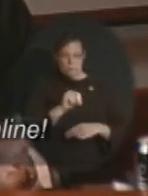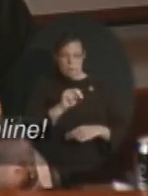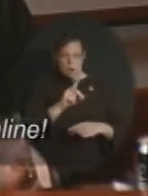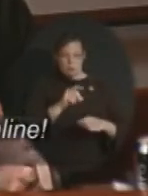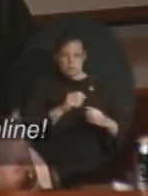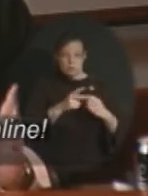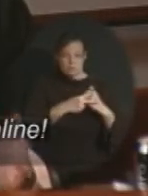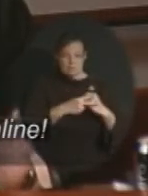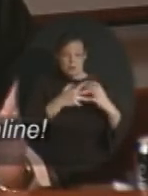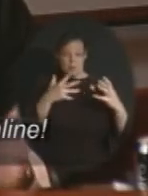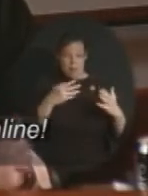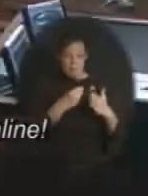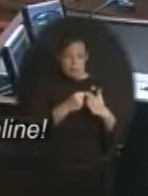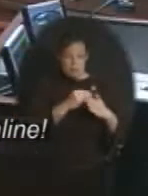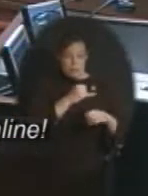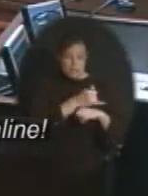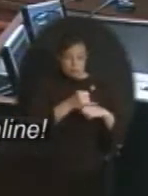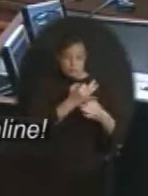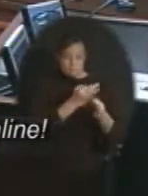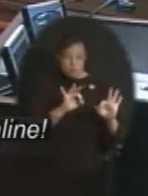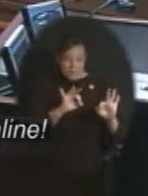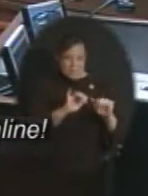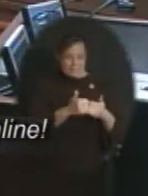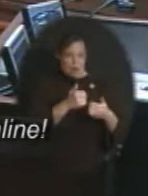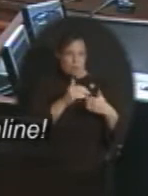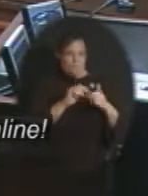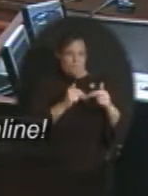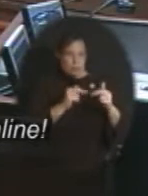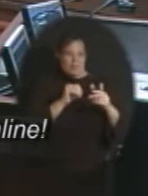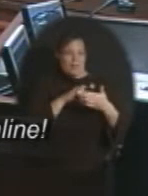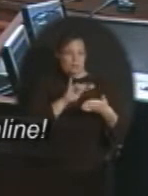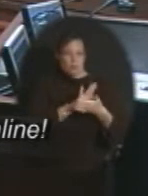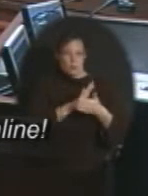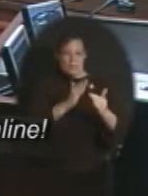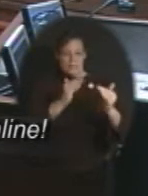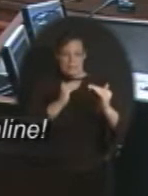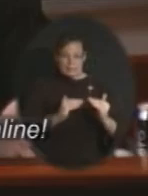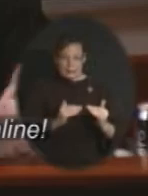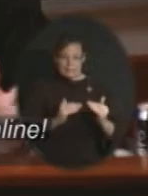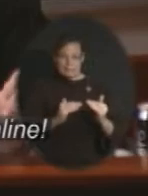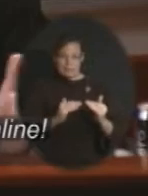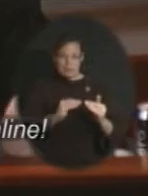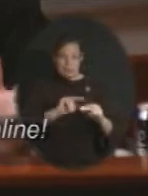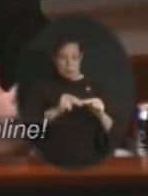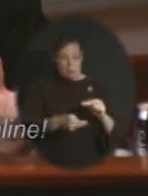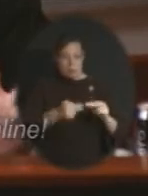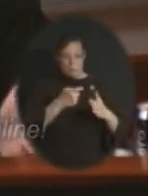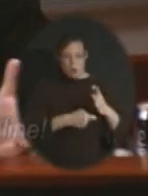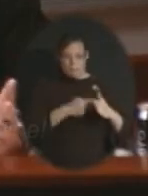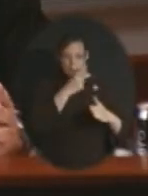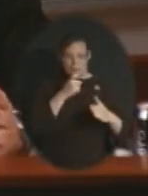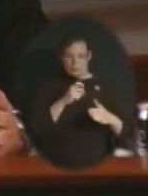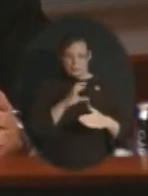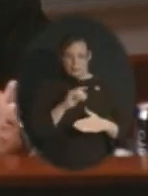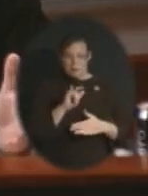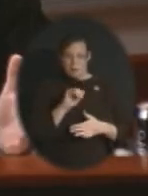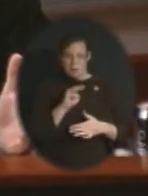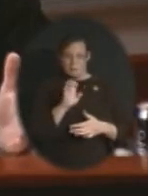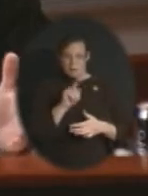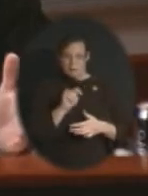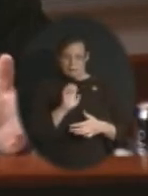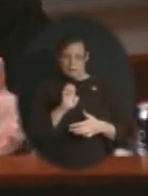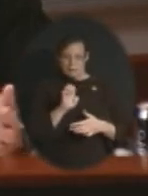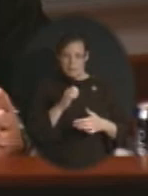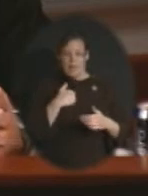amount of money on interest. Interest-free is how we're building this school. The next piece on it, it has dropped in price because of the climate and so forth. Greg has